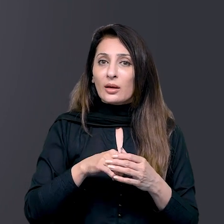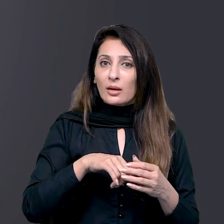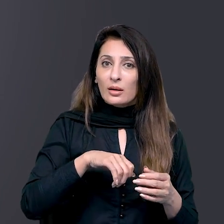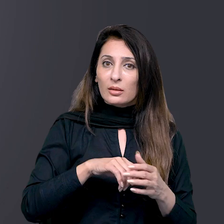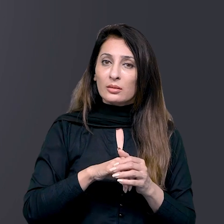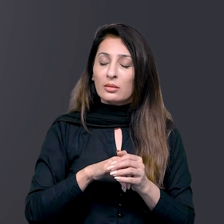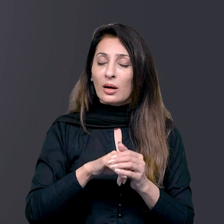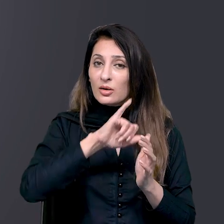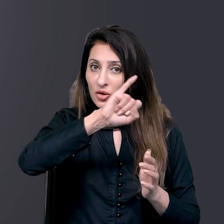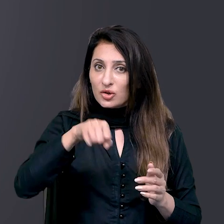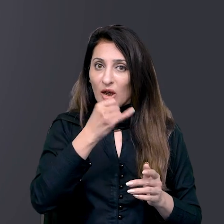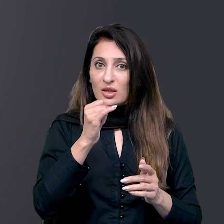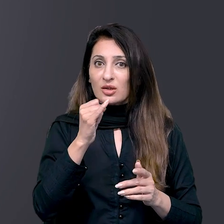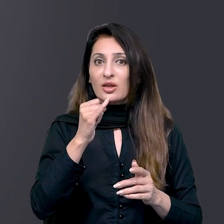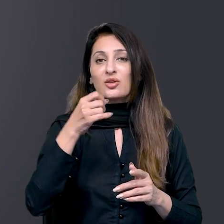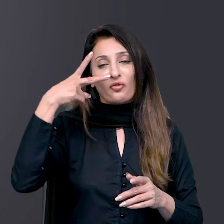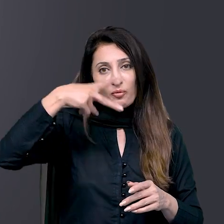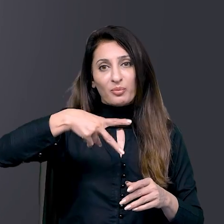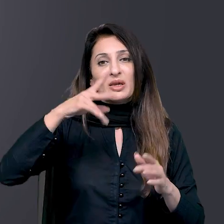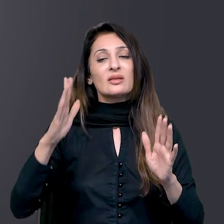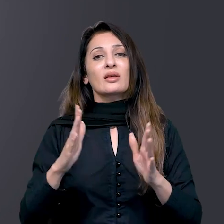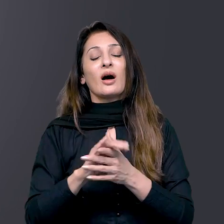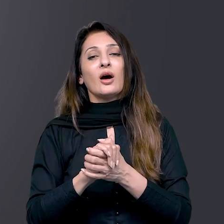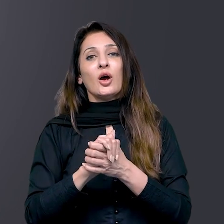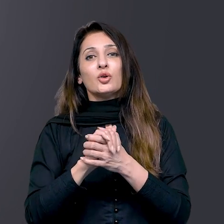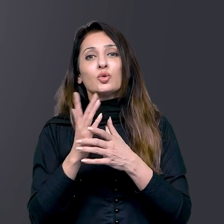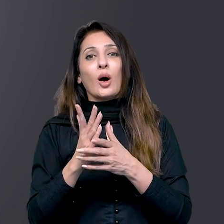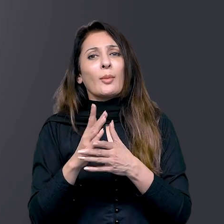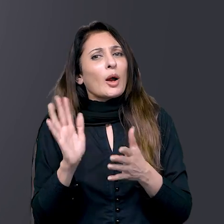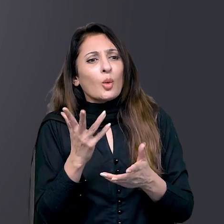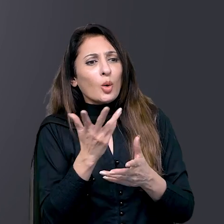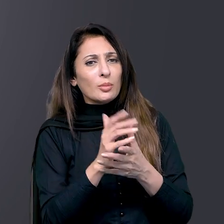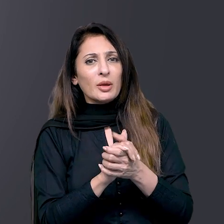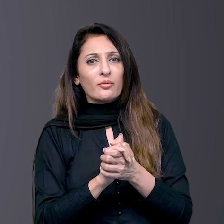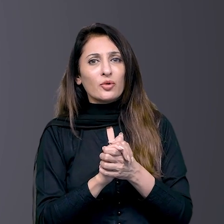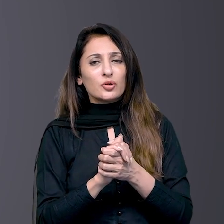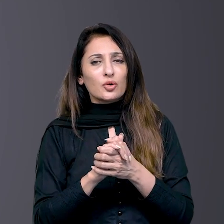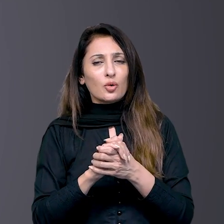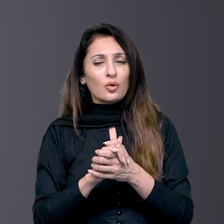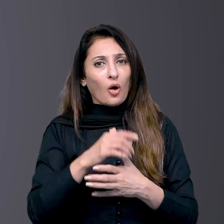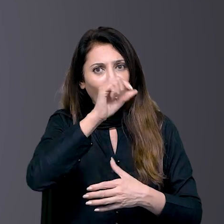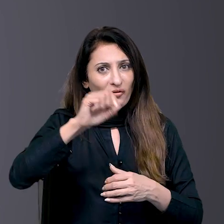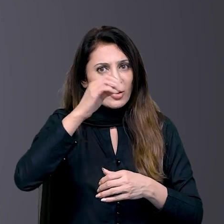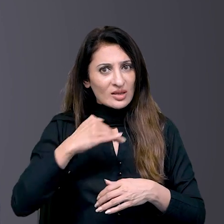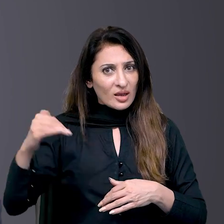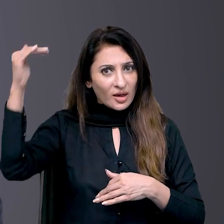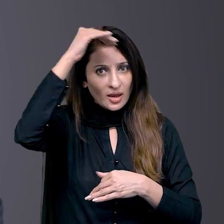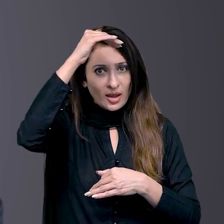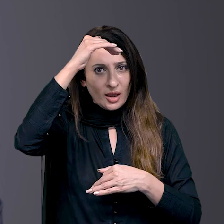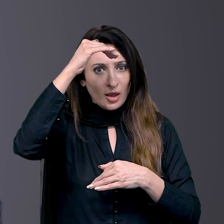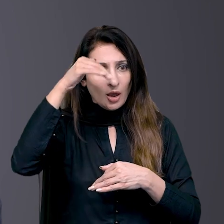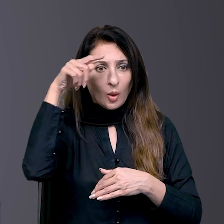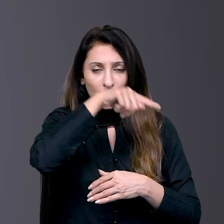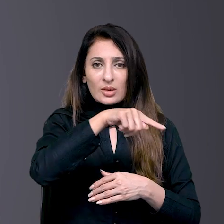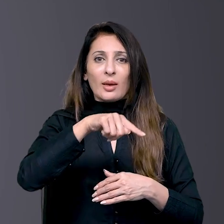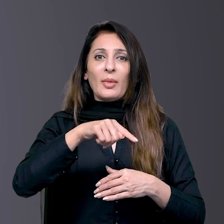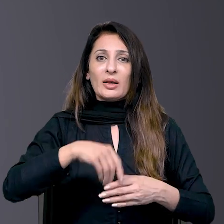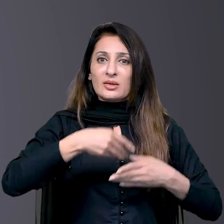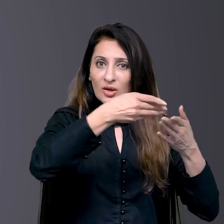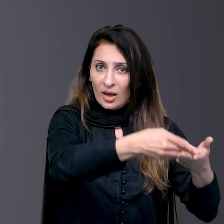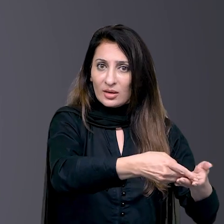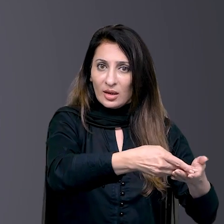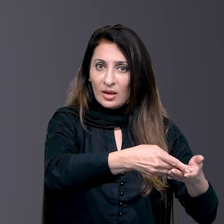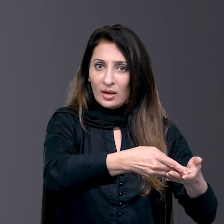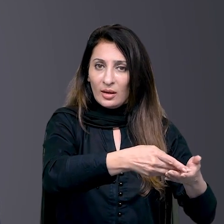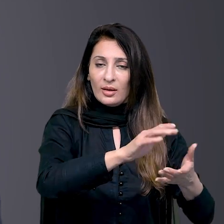law and through statutory legal amendments. You essentially file a petition before the additional sessions